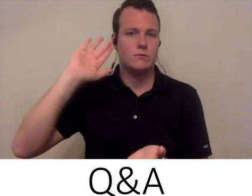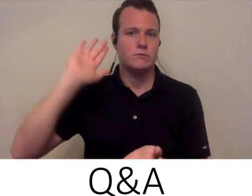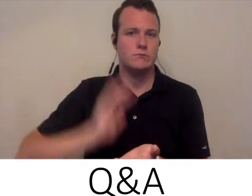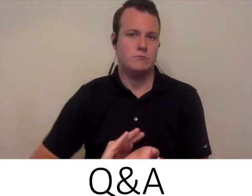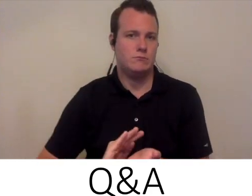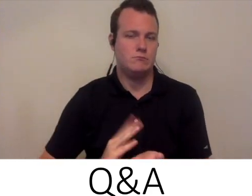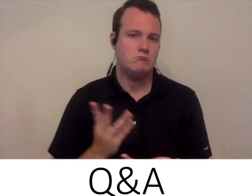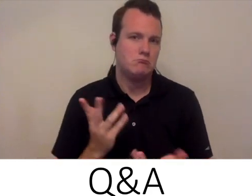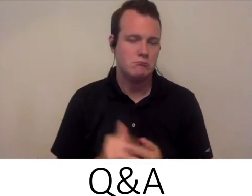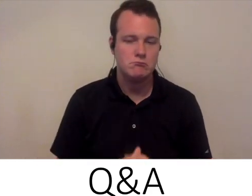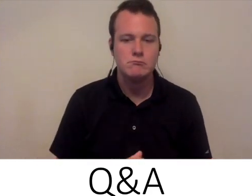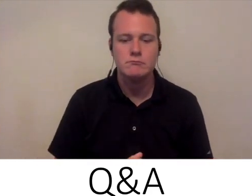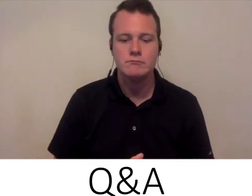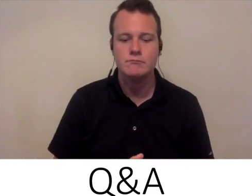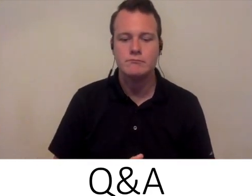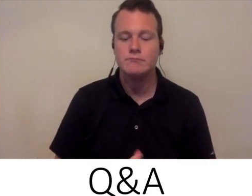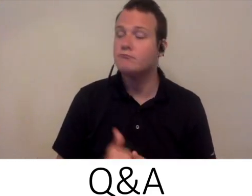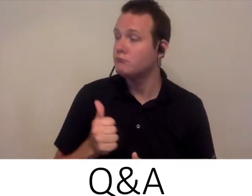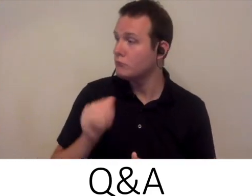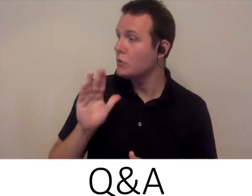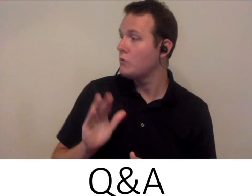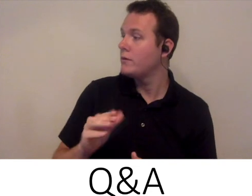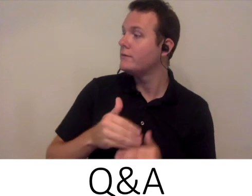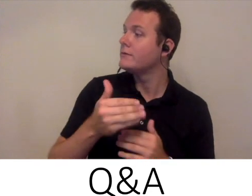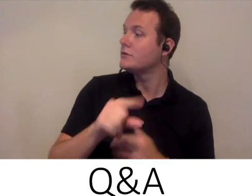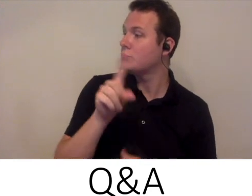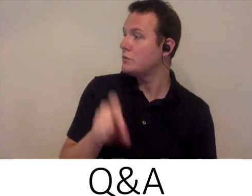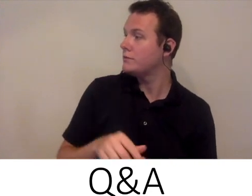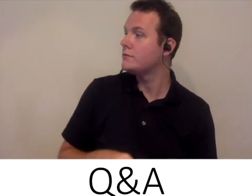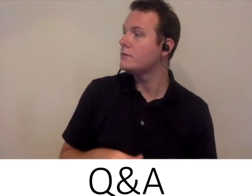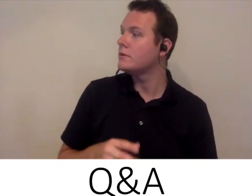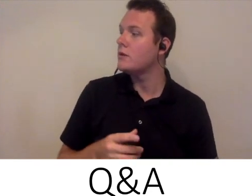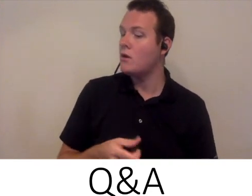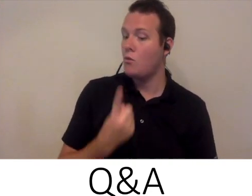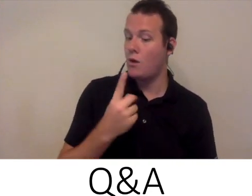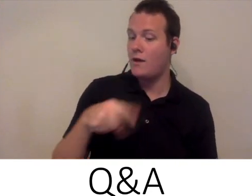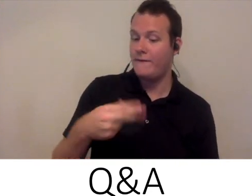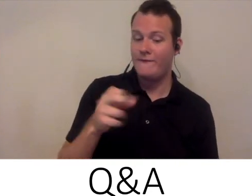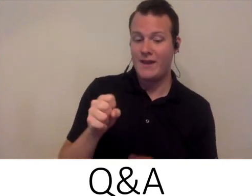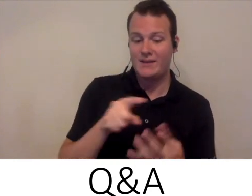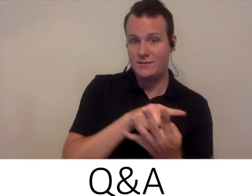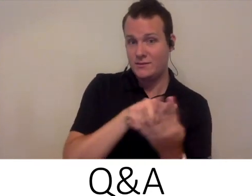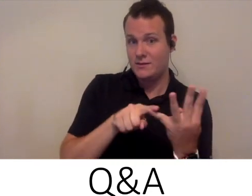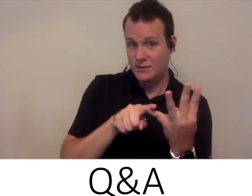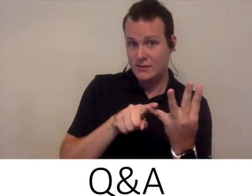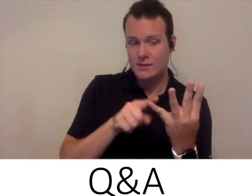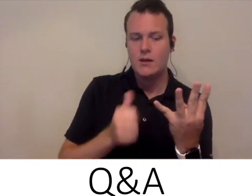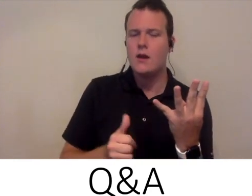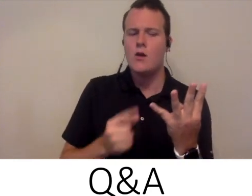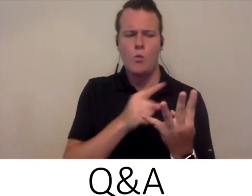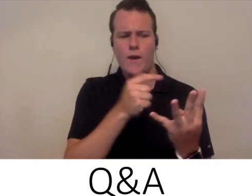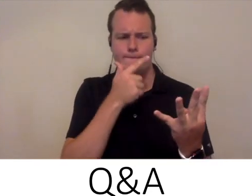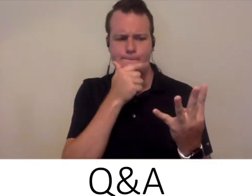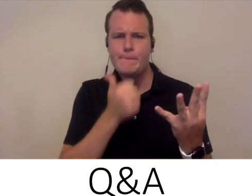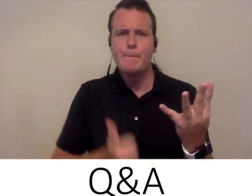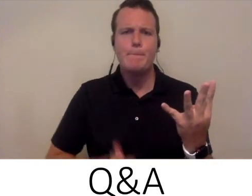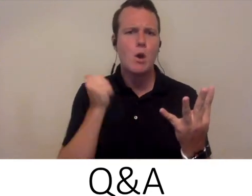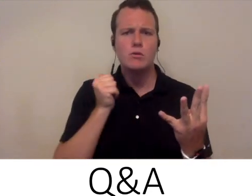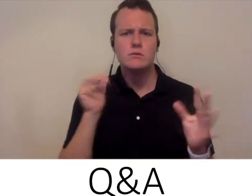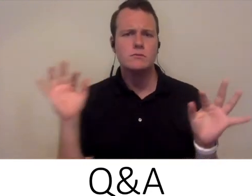Great. Next question is one phase of physician marketing more critical than the others?